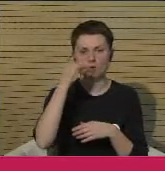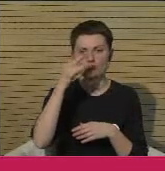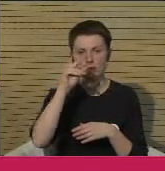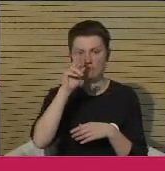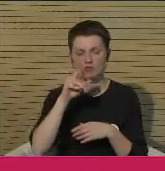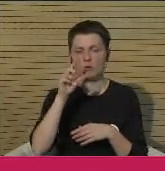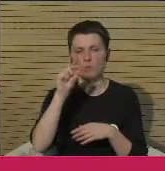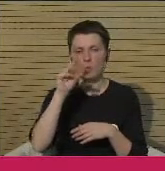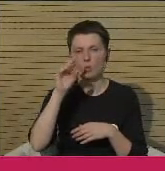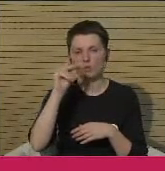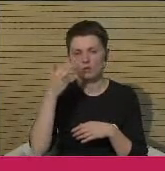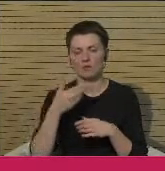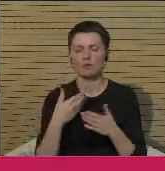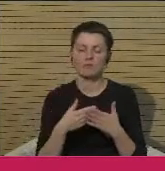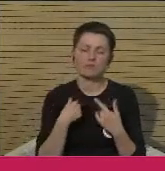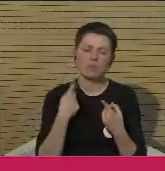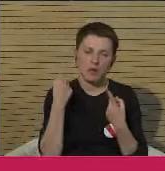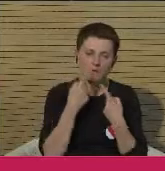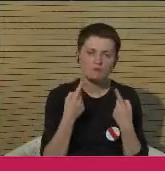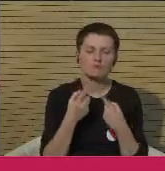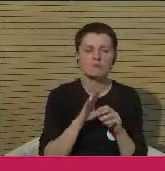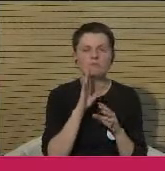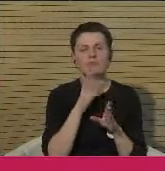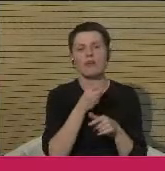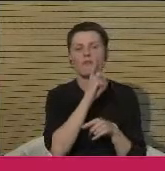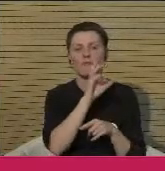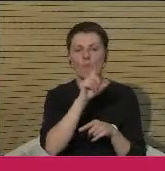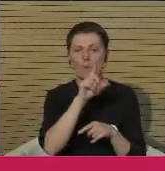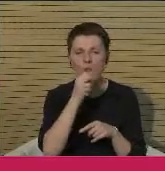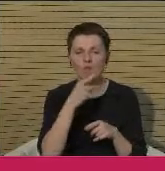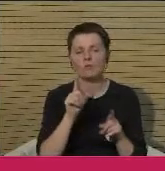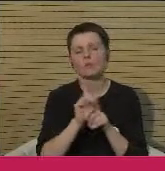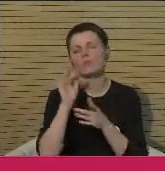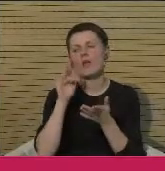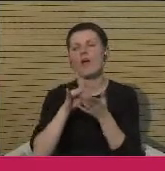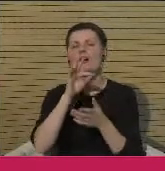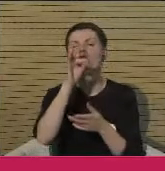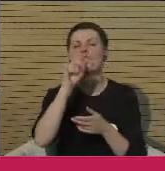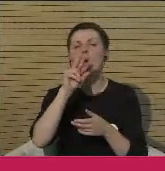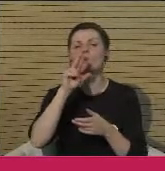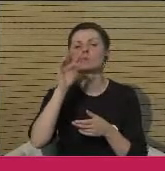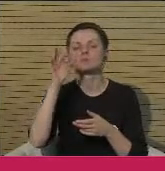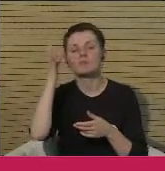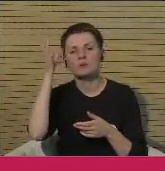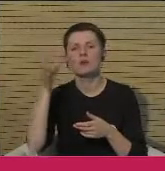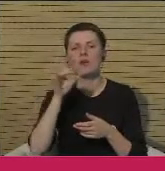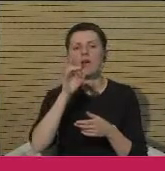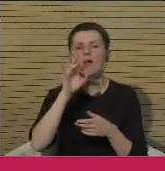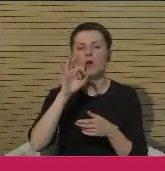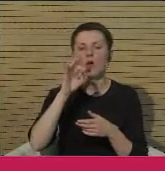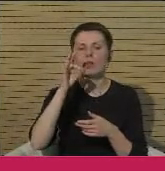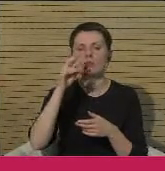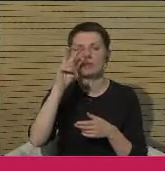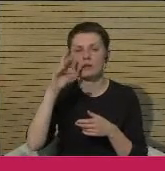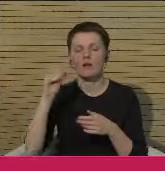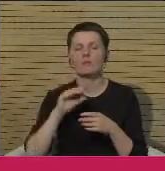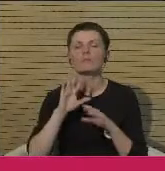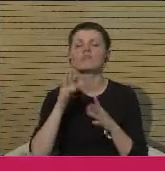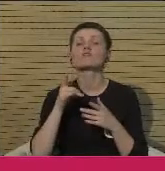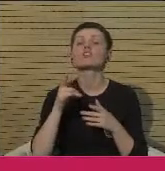those efforts. It was Putin. To take Wolin's perspective, to take